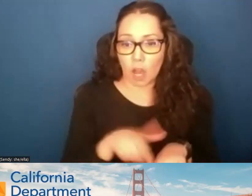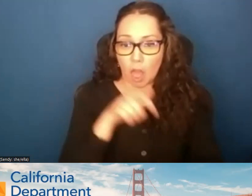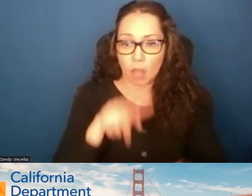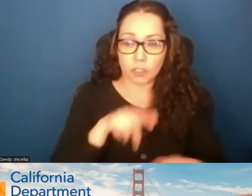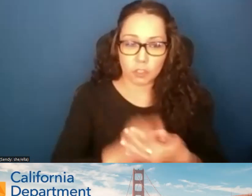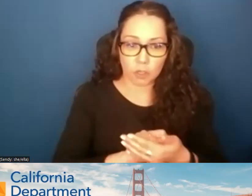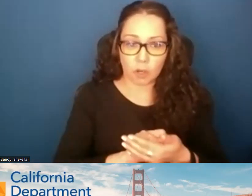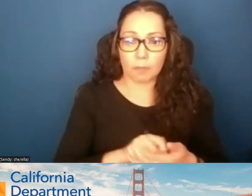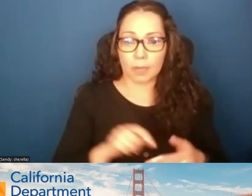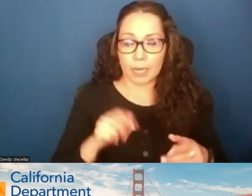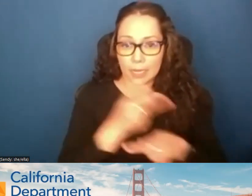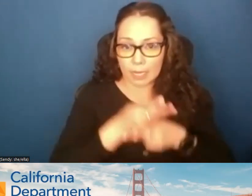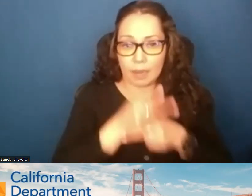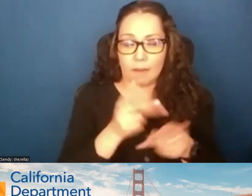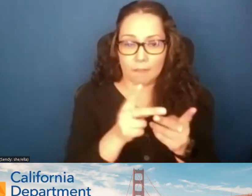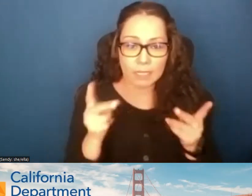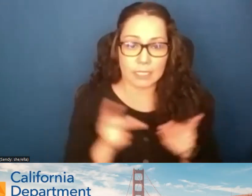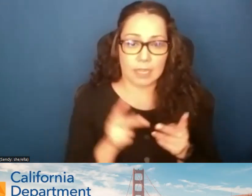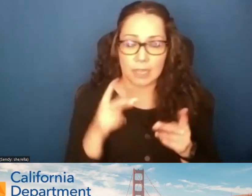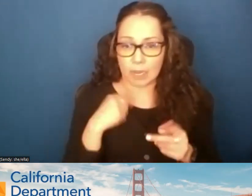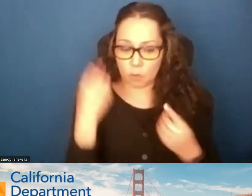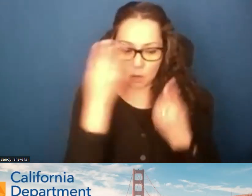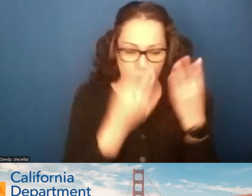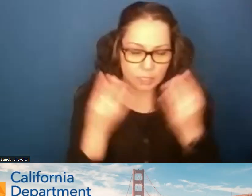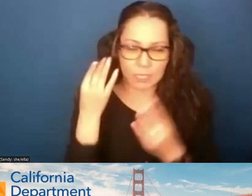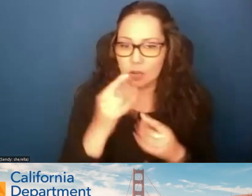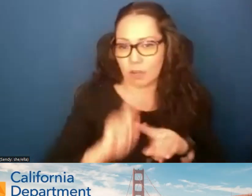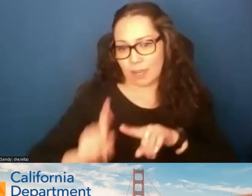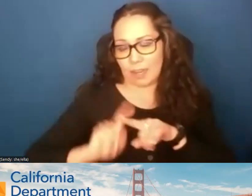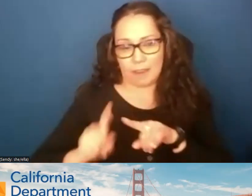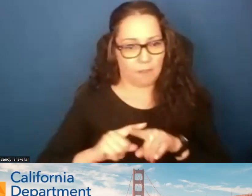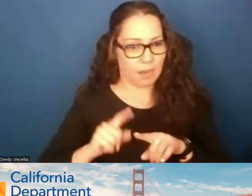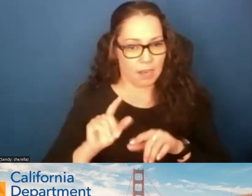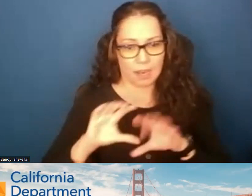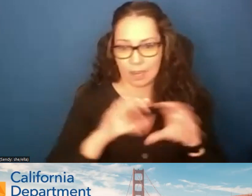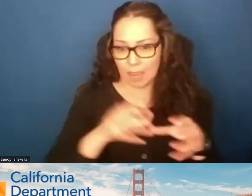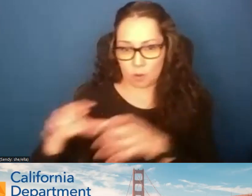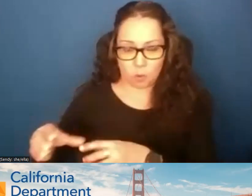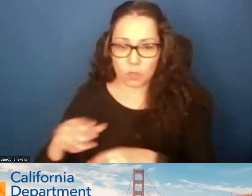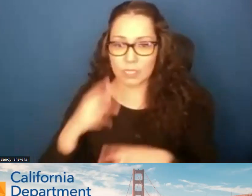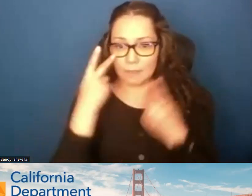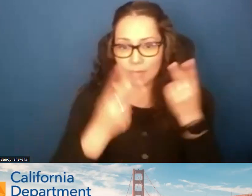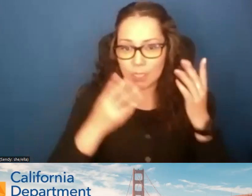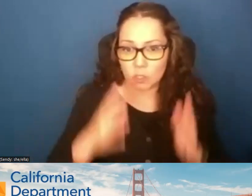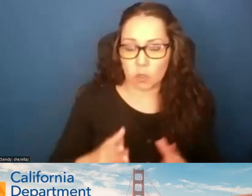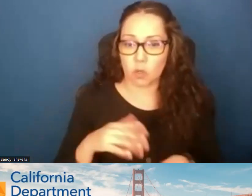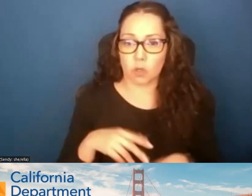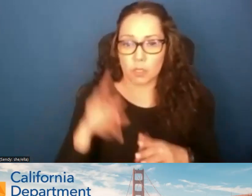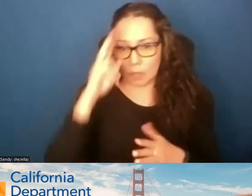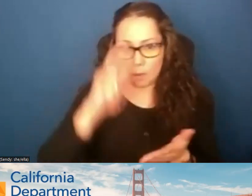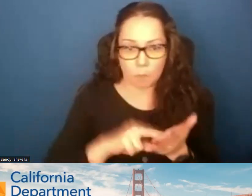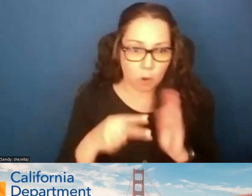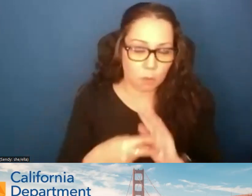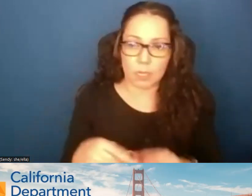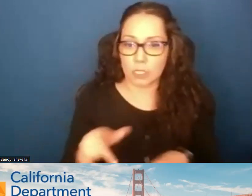access workgroup will consider a range of the following categories, visitors, purpose of visitation, long-term